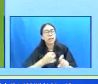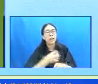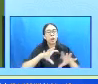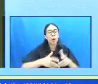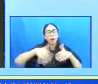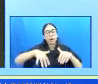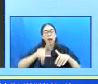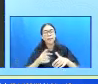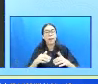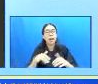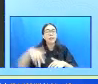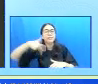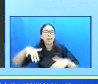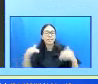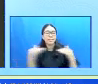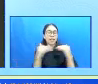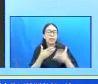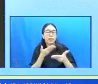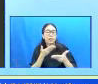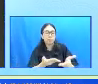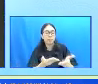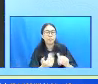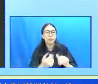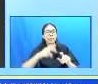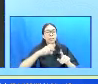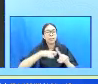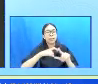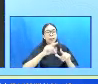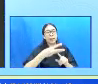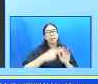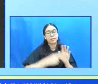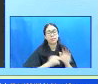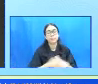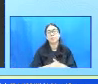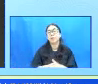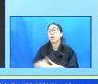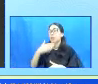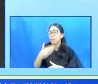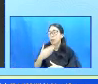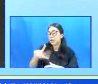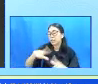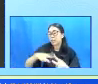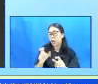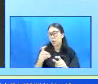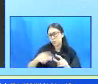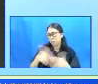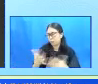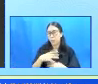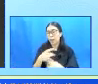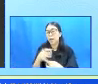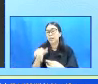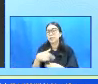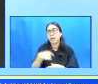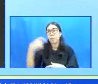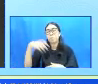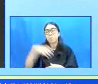Thank you, Ibu Laura. That sounds very interesting, and I know for sure that we will hear more from these recommendations. But first,